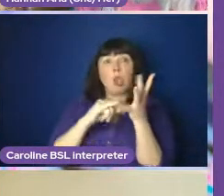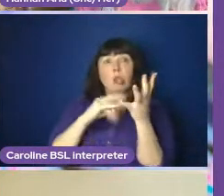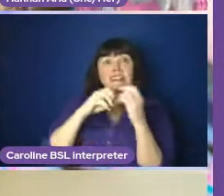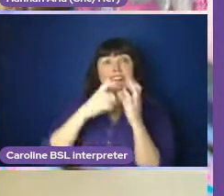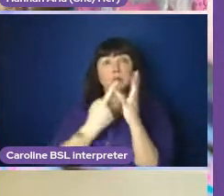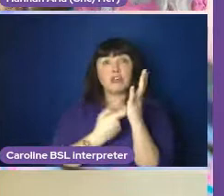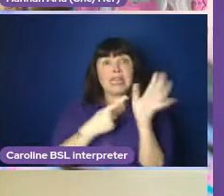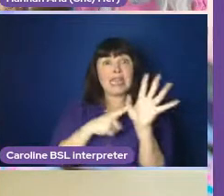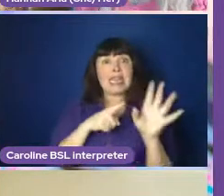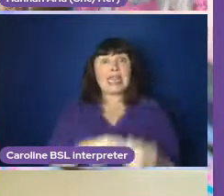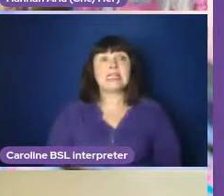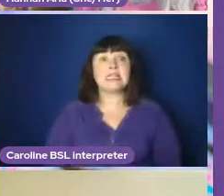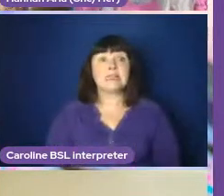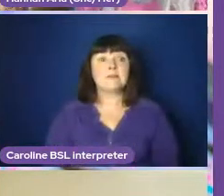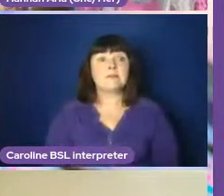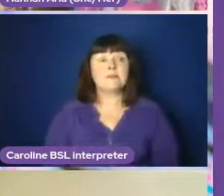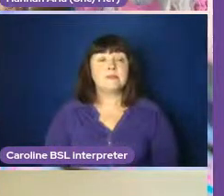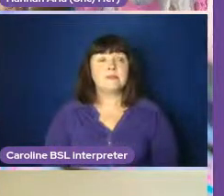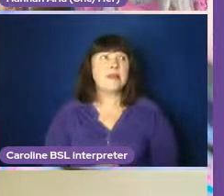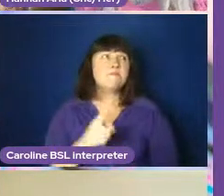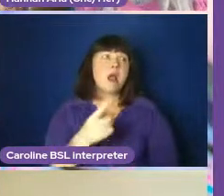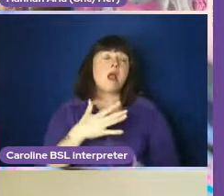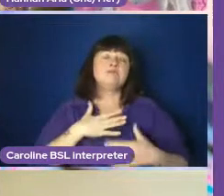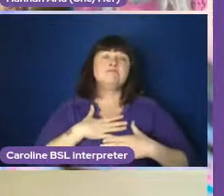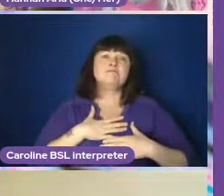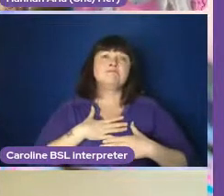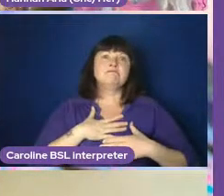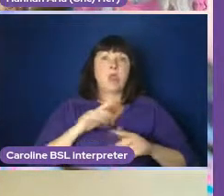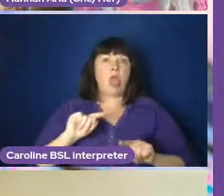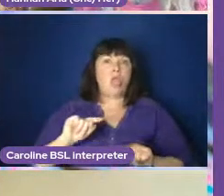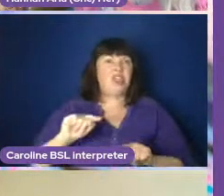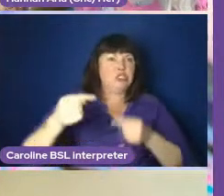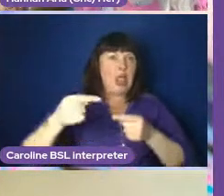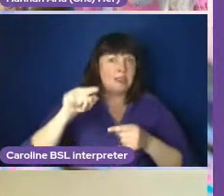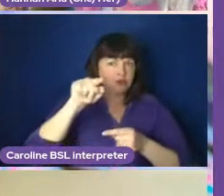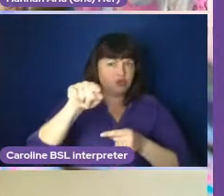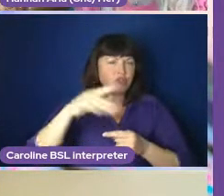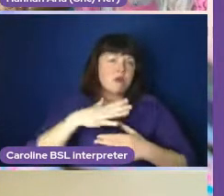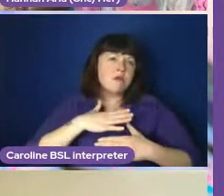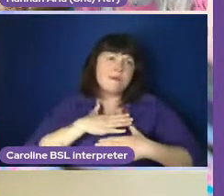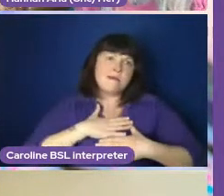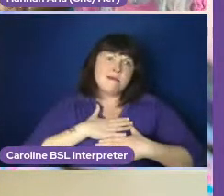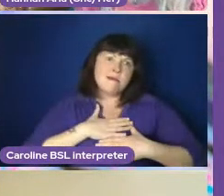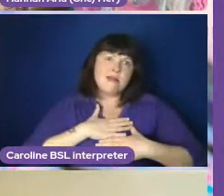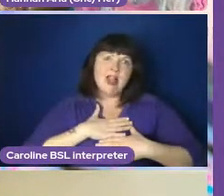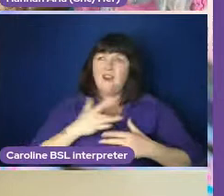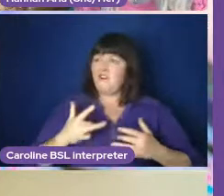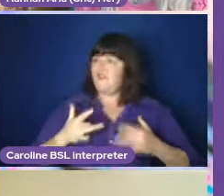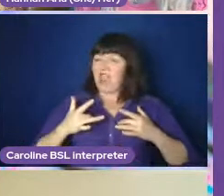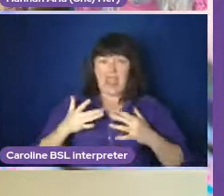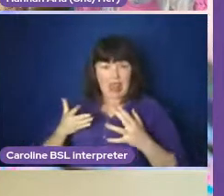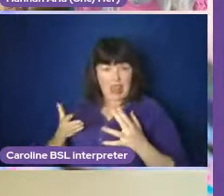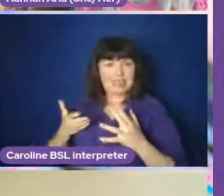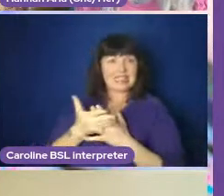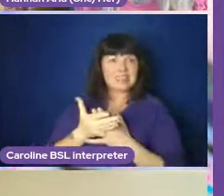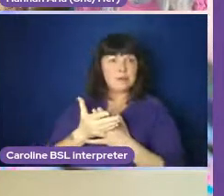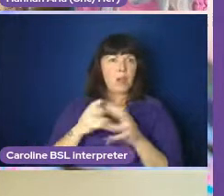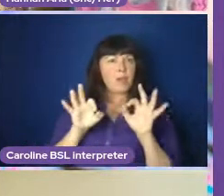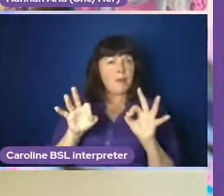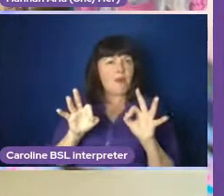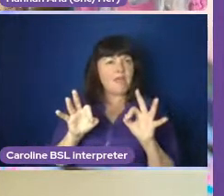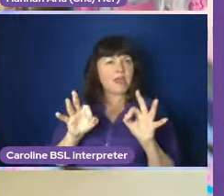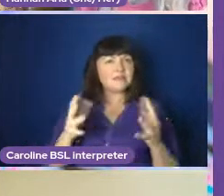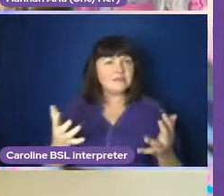Awesome. Fabulous. And I love this challenge. I love the challenge. I think it's so accessible for everybody. And it's